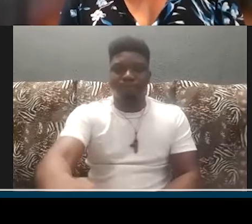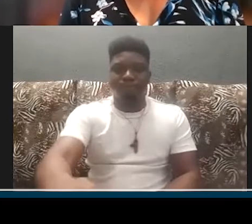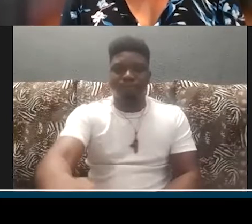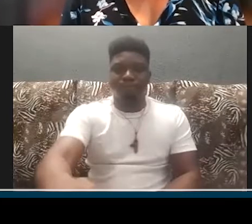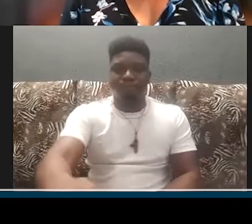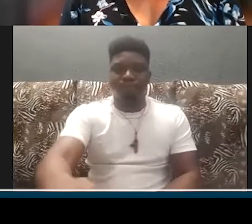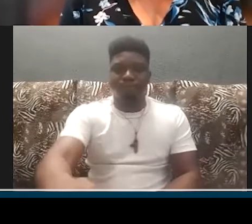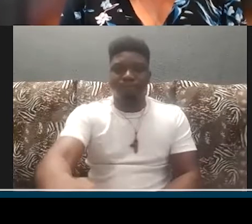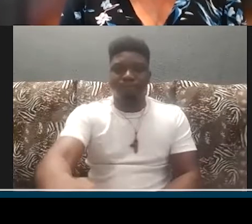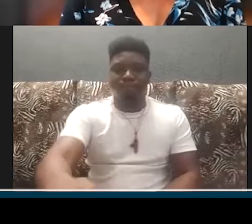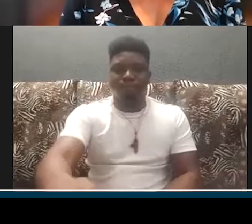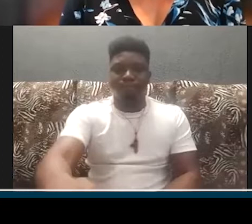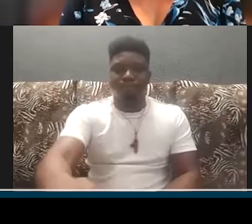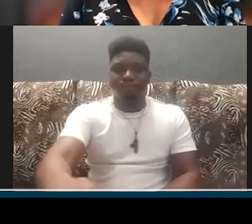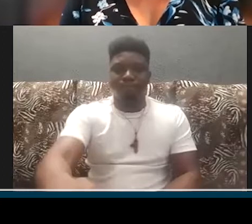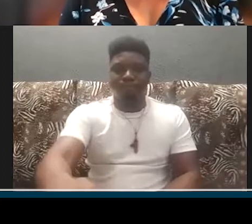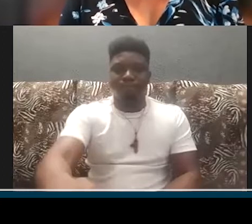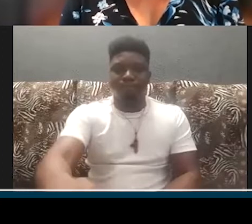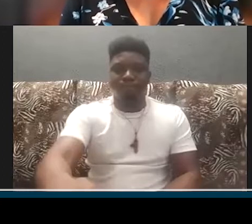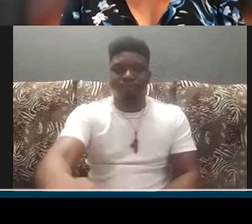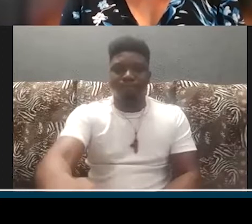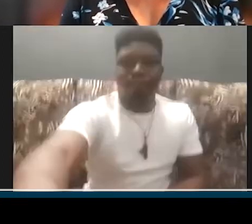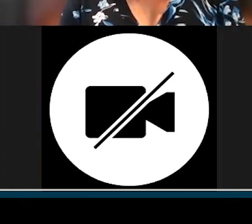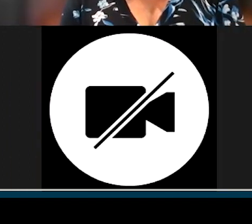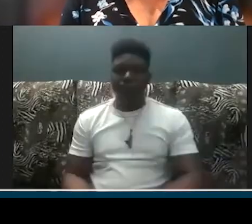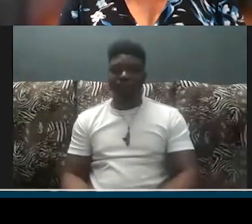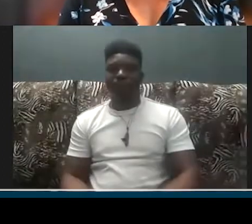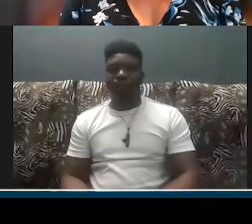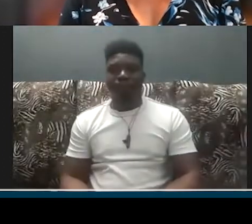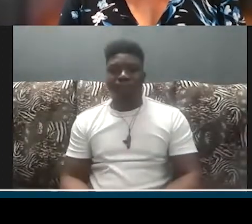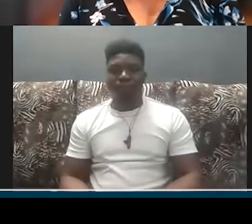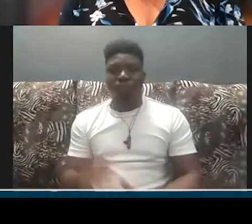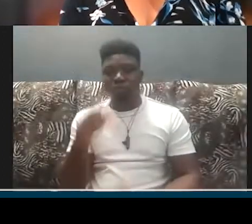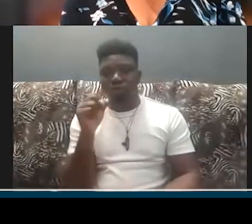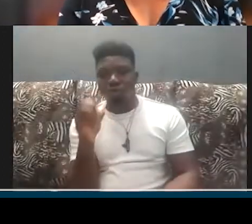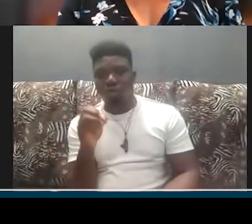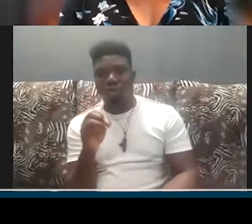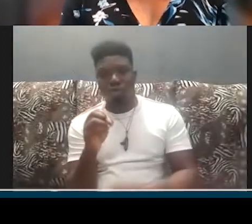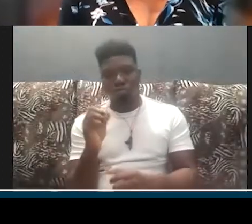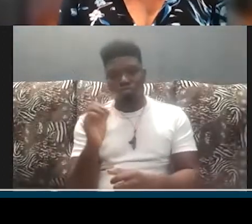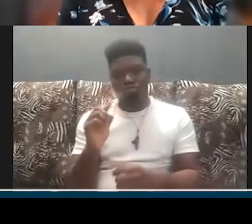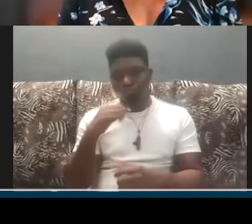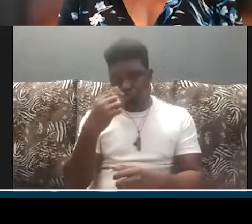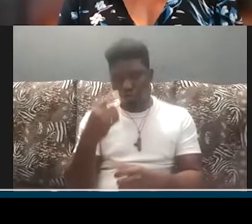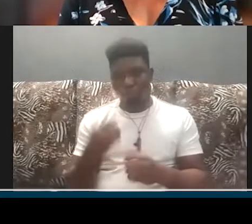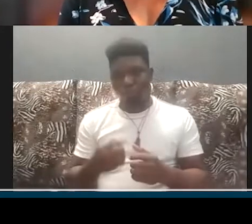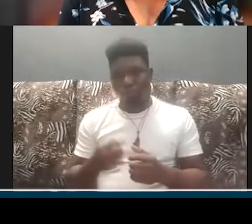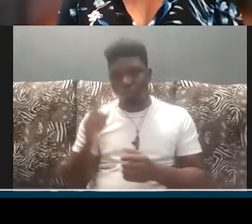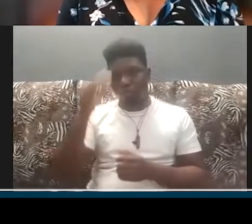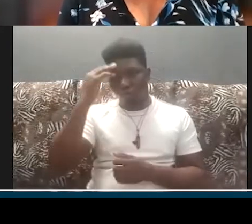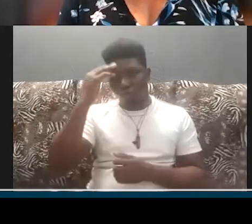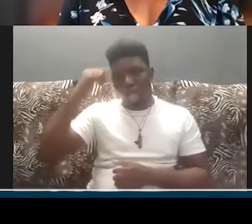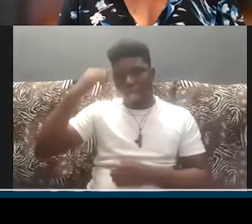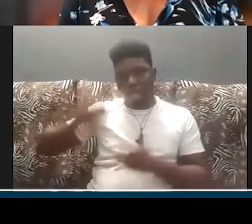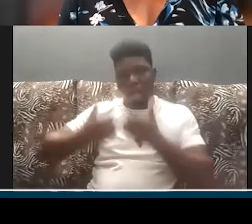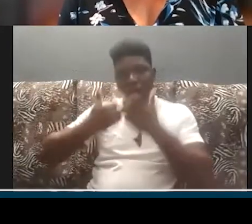like when we go into a center and someone says, oh, you know, I think this child has A, B, or C. It's like,